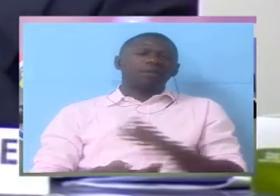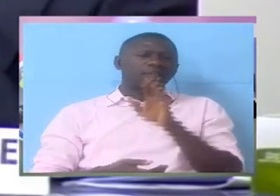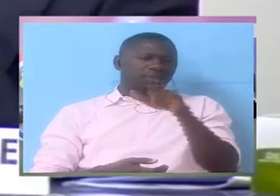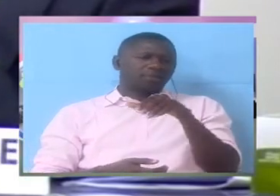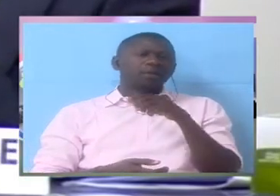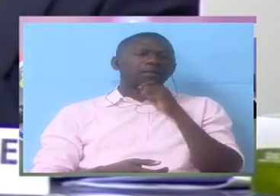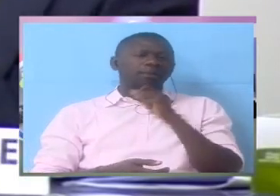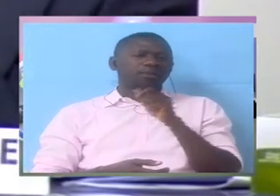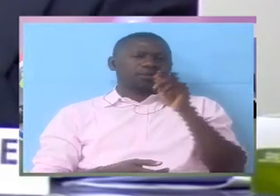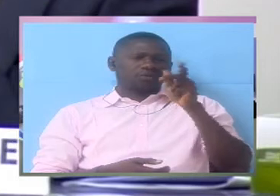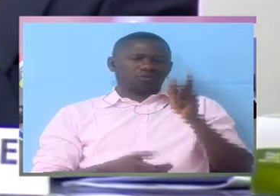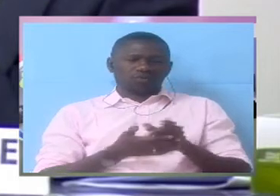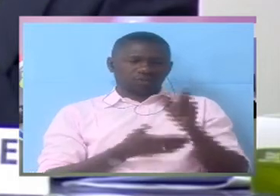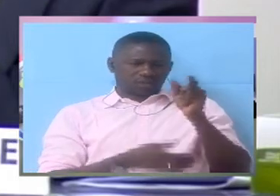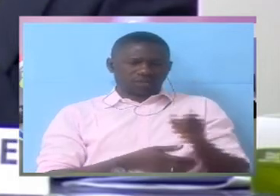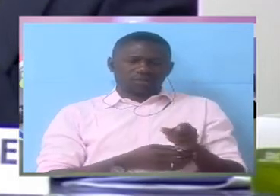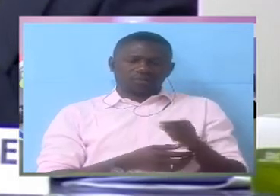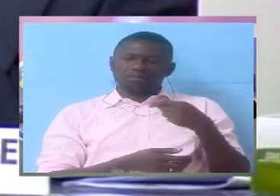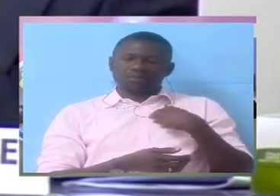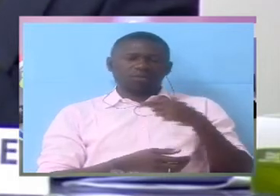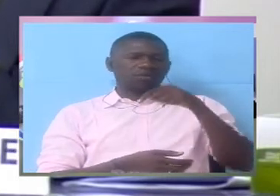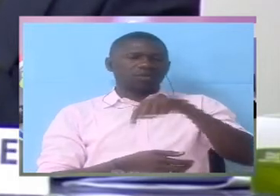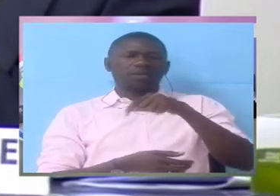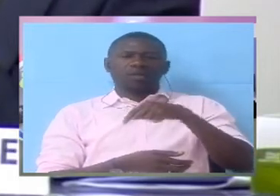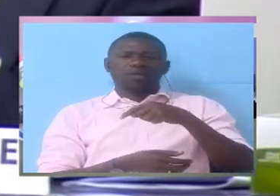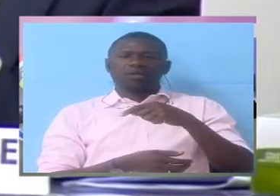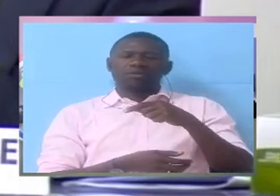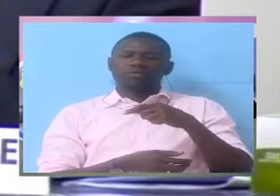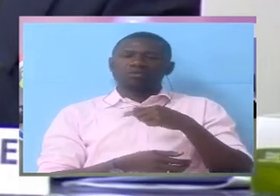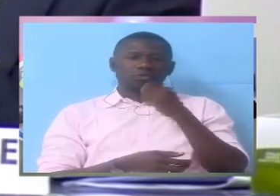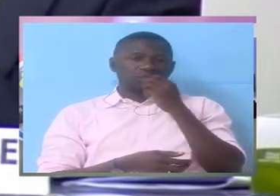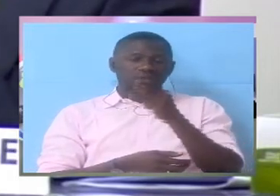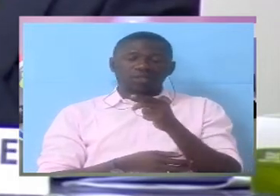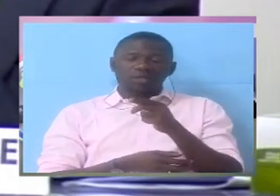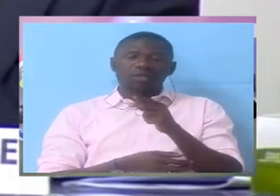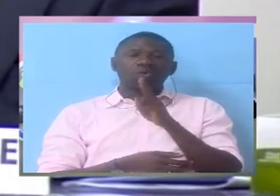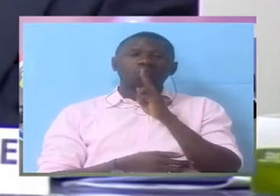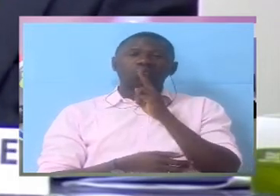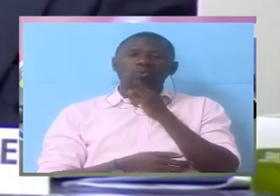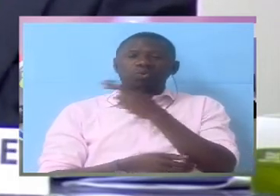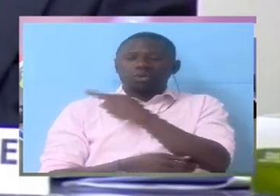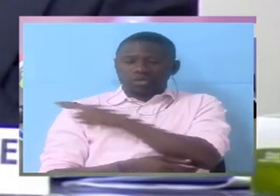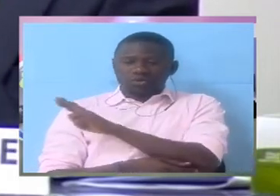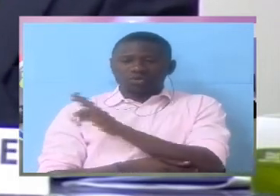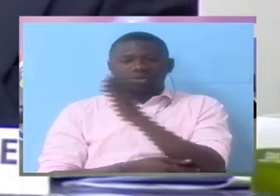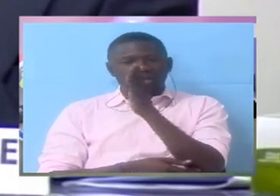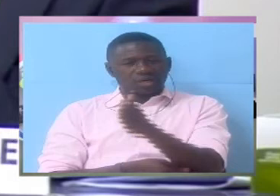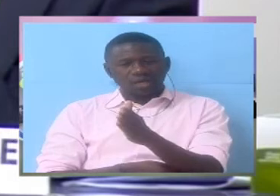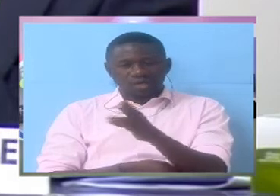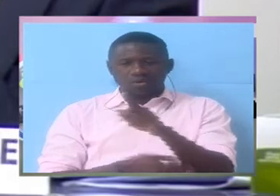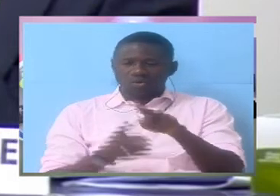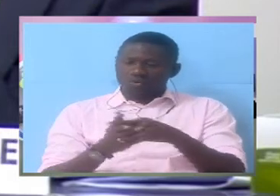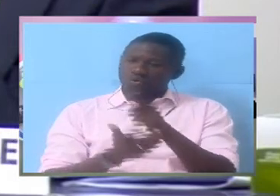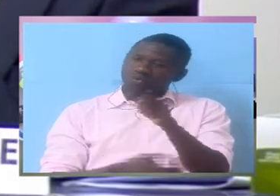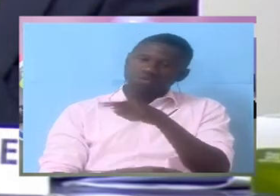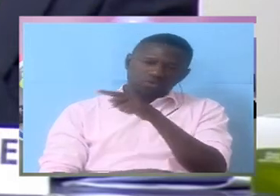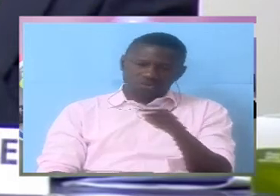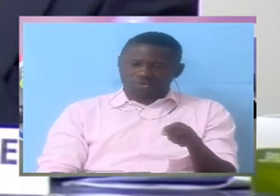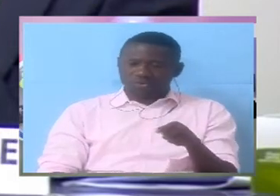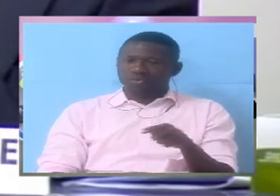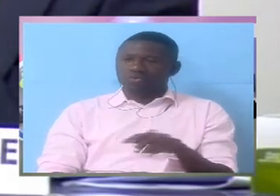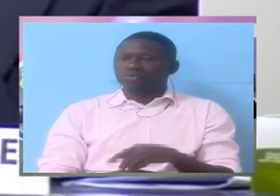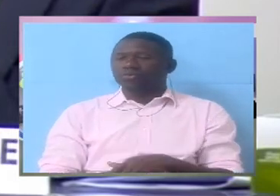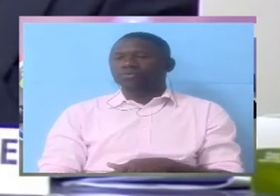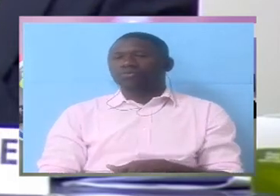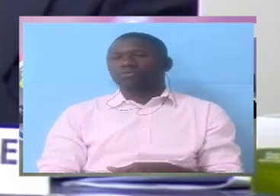I am not here to judge. Ndamandra janga kitio kundude. Whose religion is right or wrong? Jumala dino tilinda memman ani memman